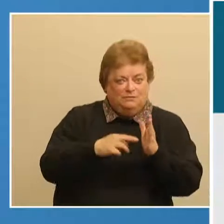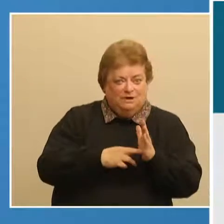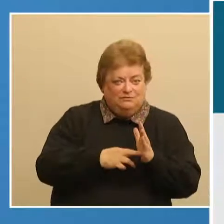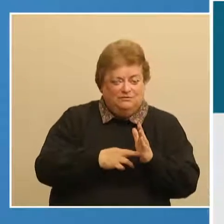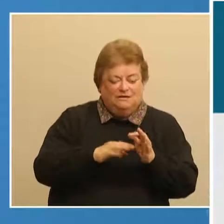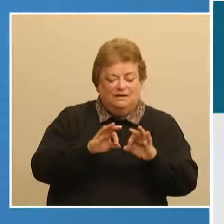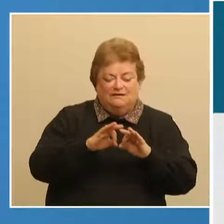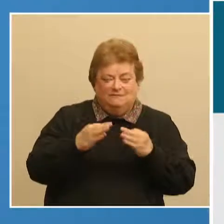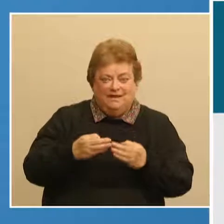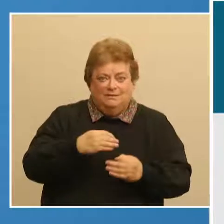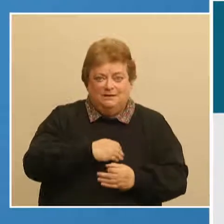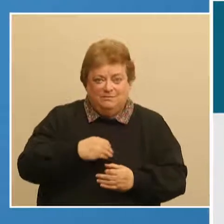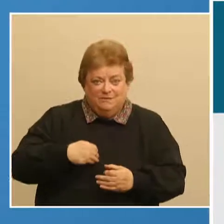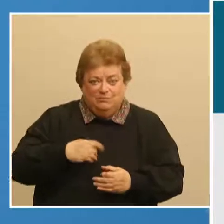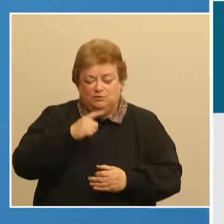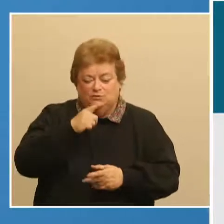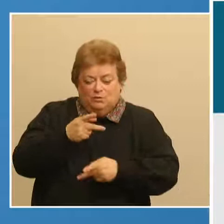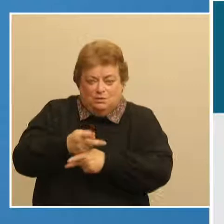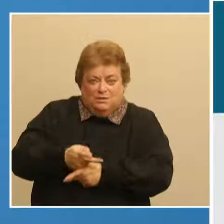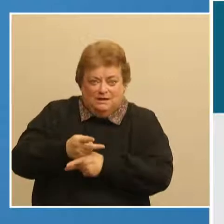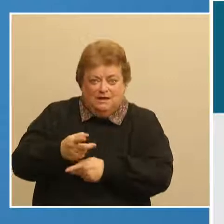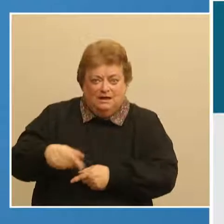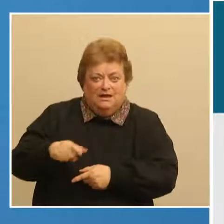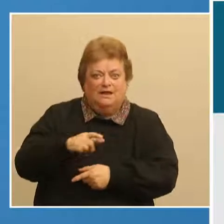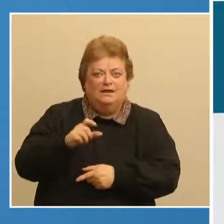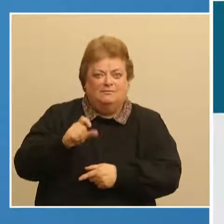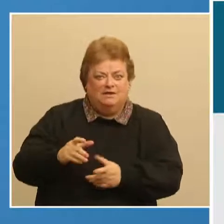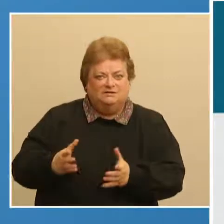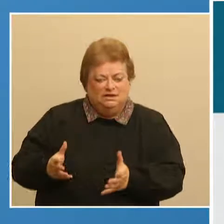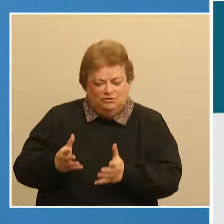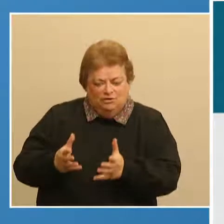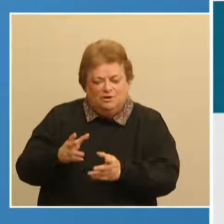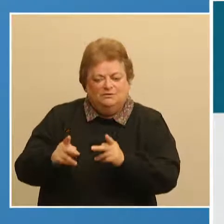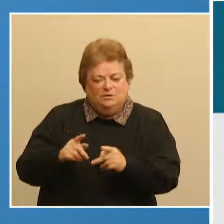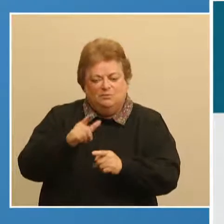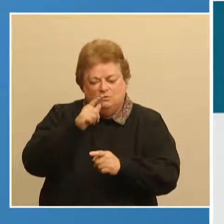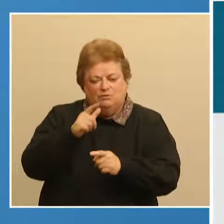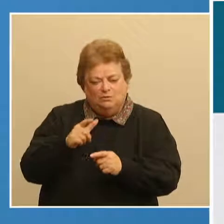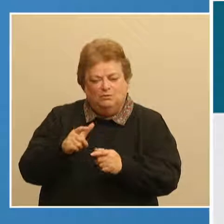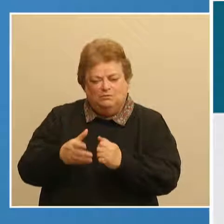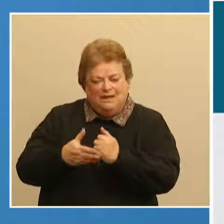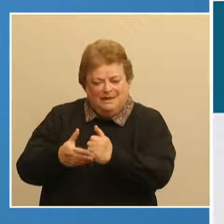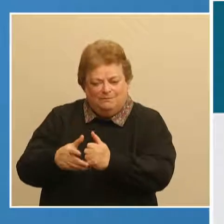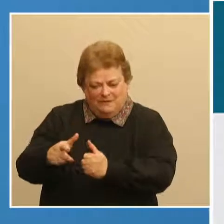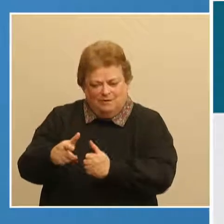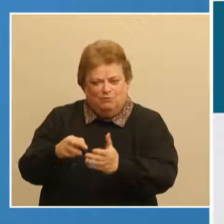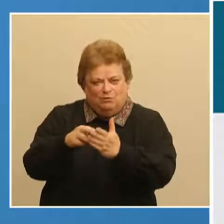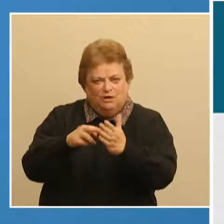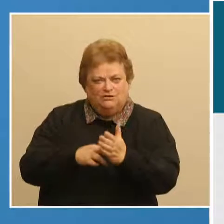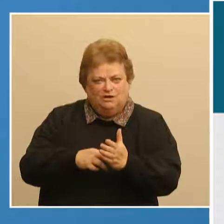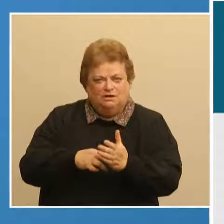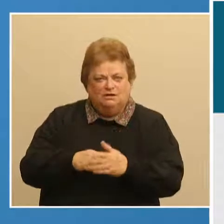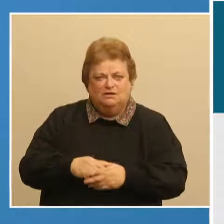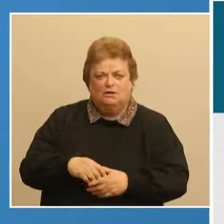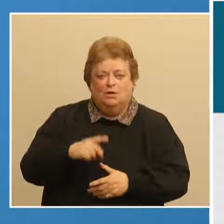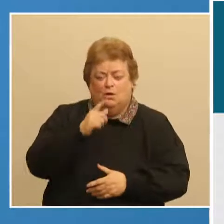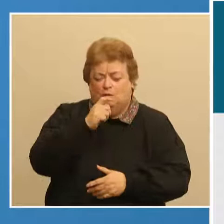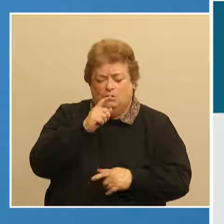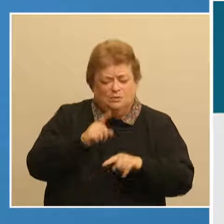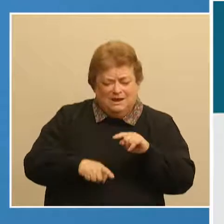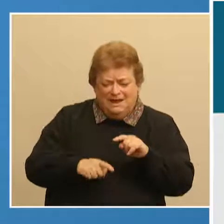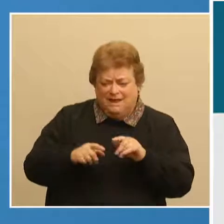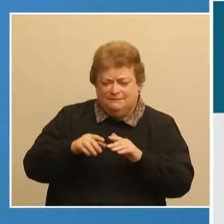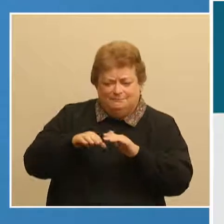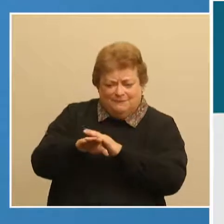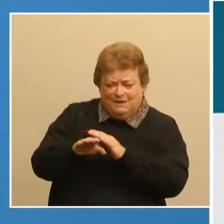and caregivers are encouraged to assist those who need help to register. Those who do not have online access or who